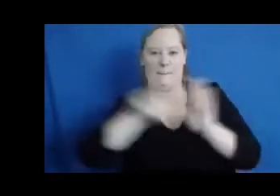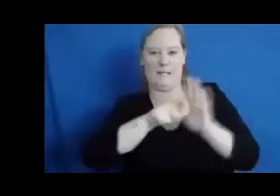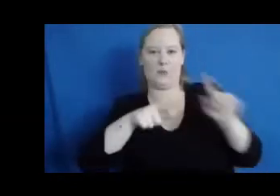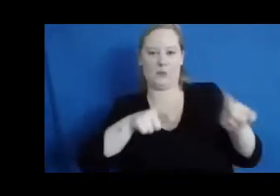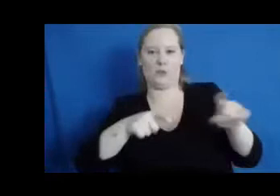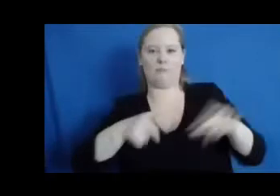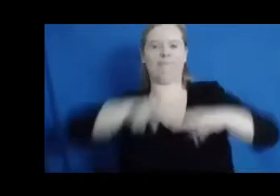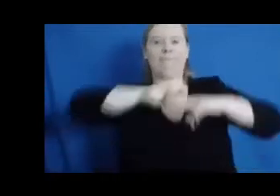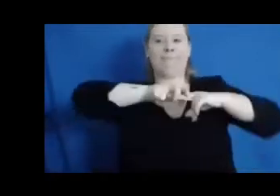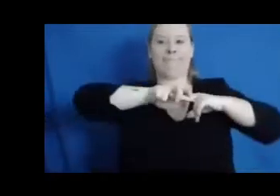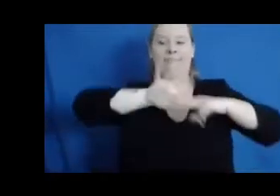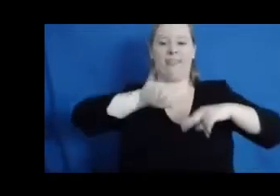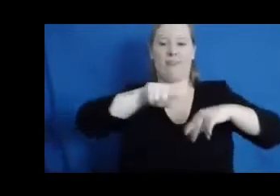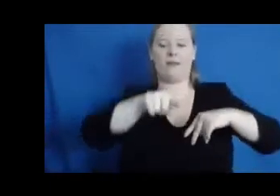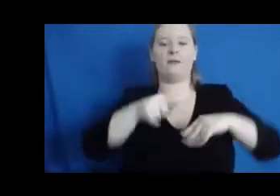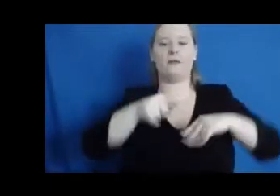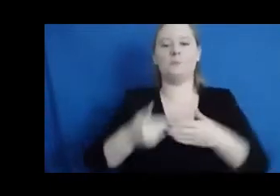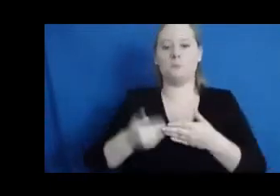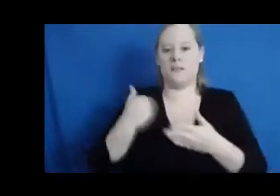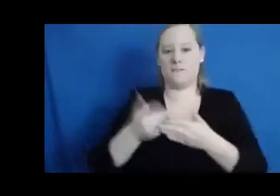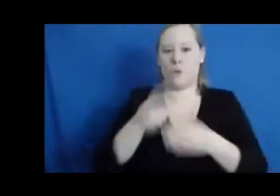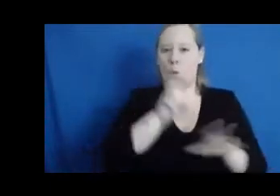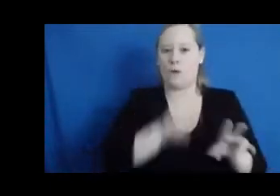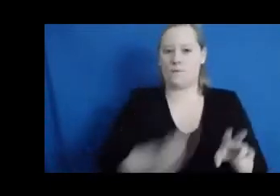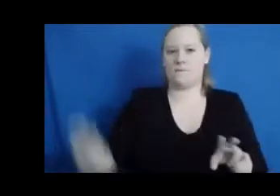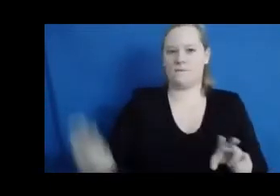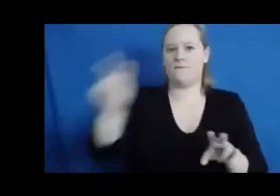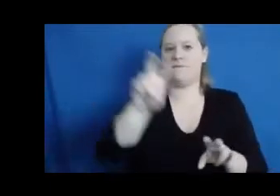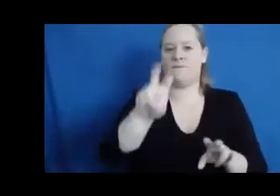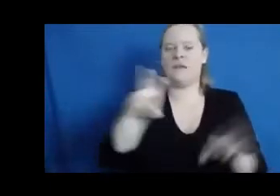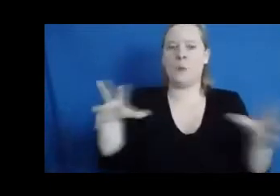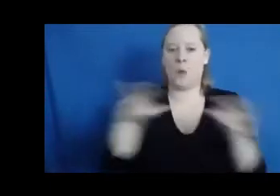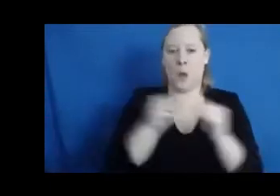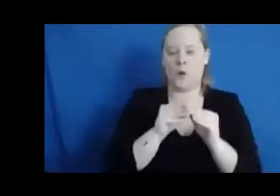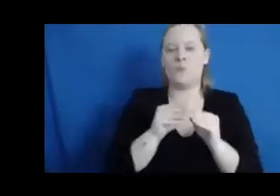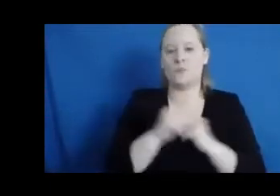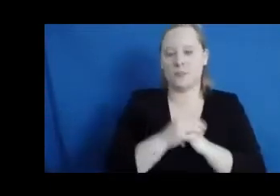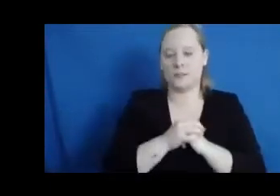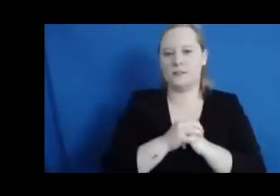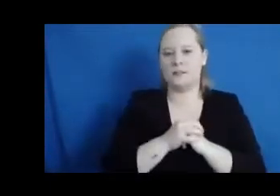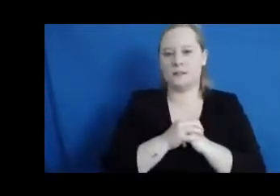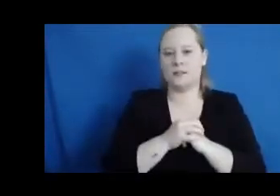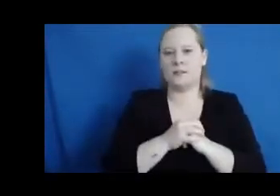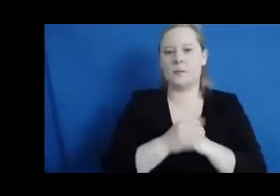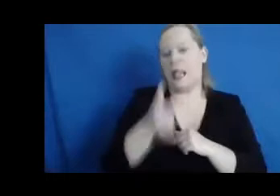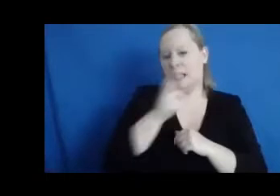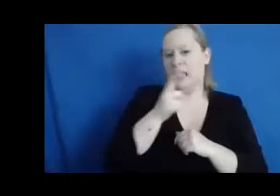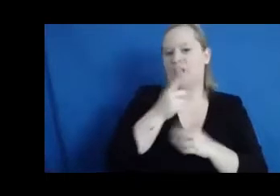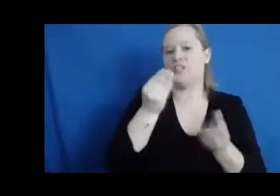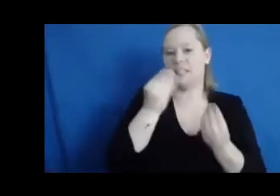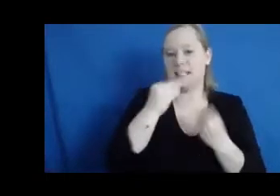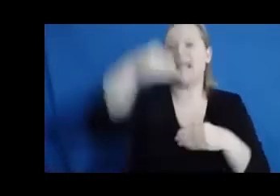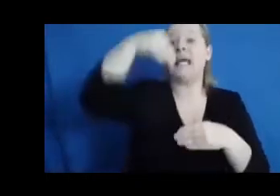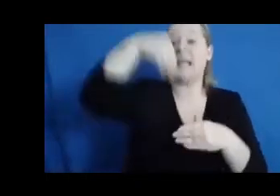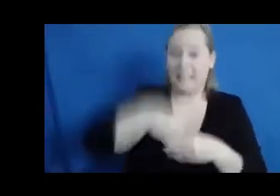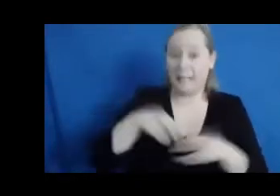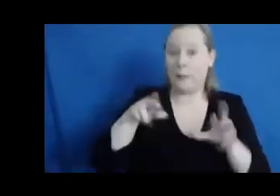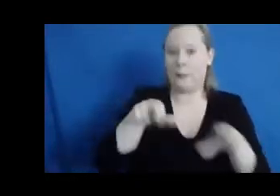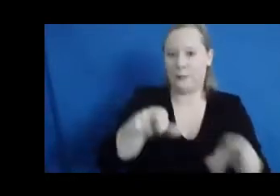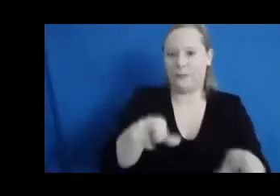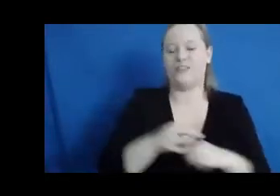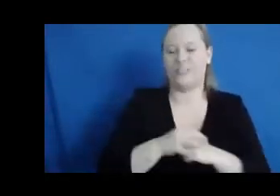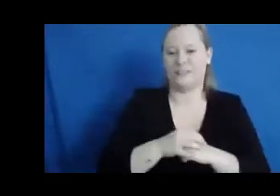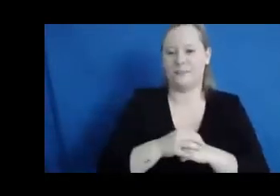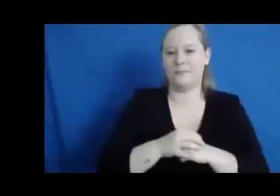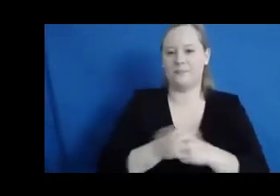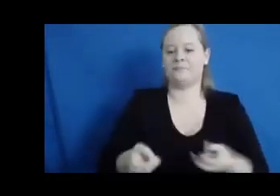the previous WRI field conferences, having lunch here actually in the Animas River. Alongside of